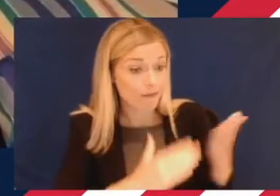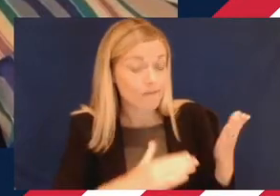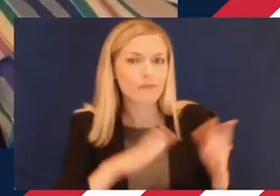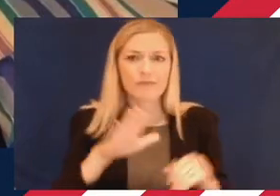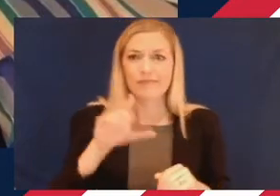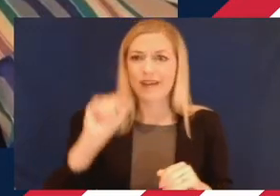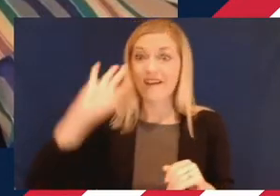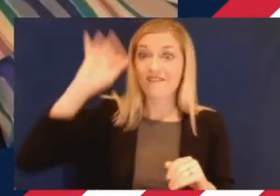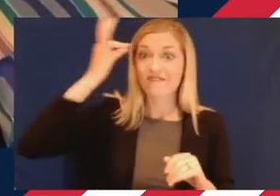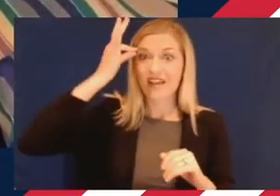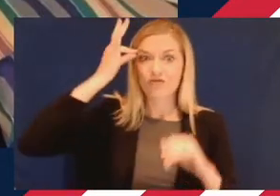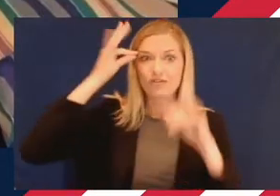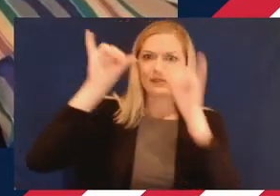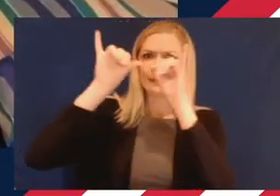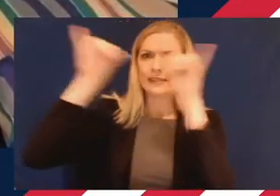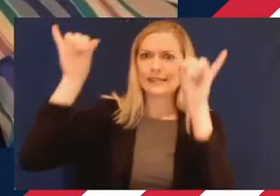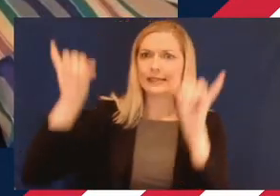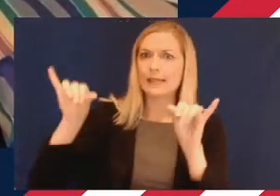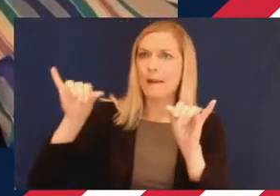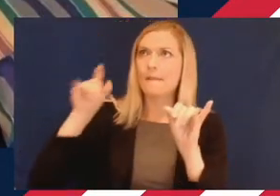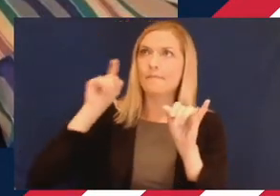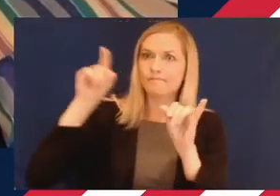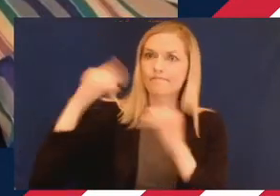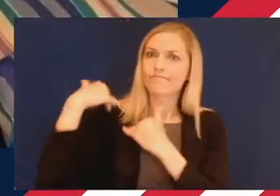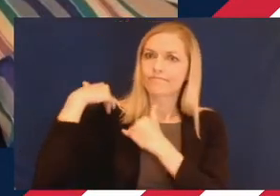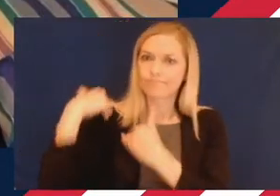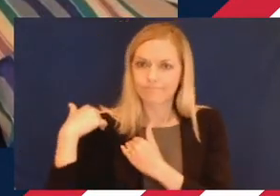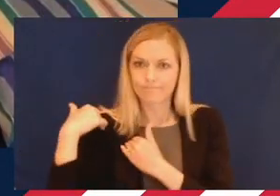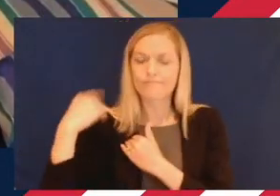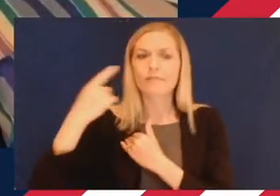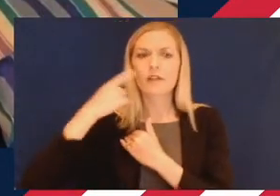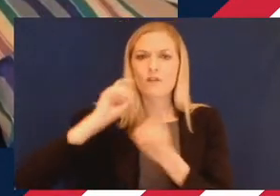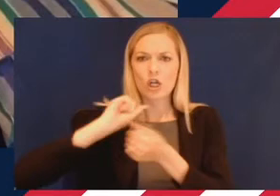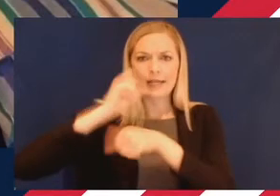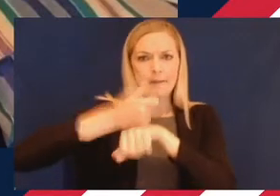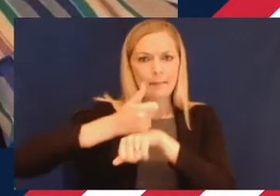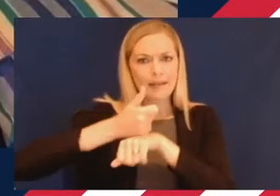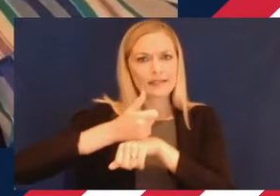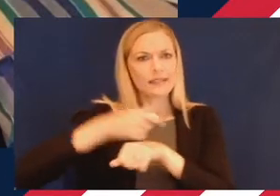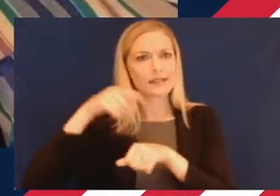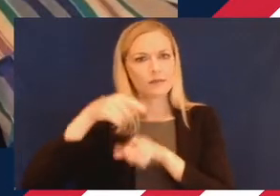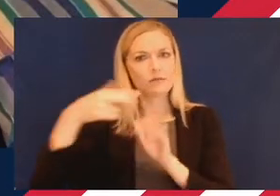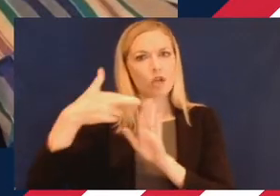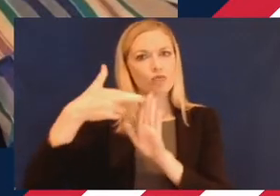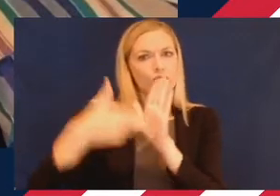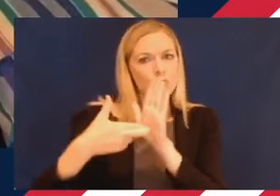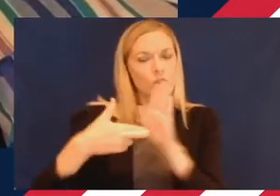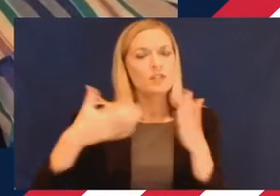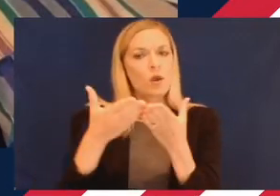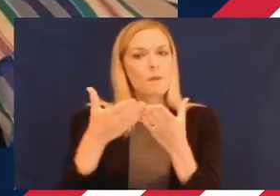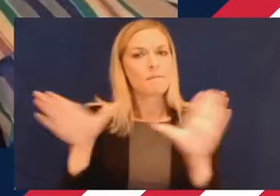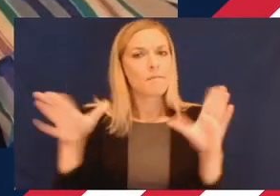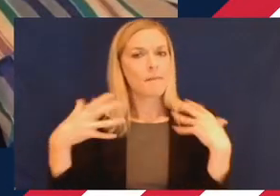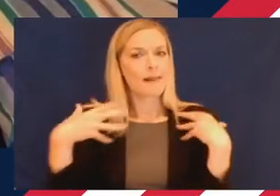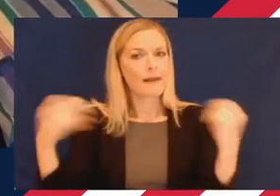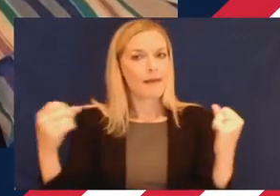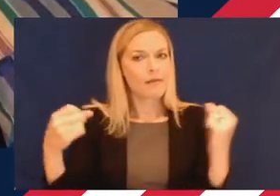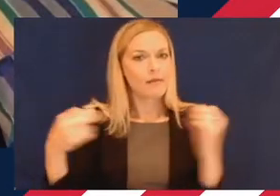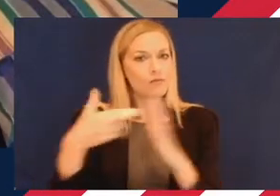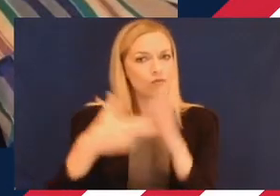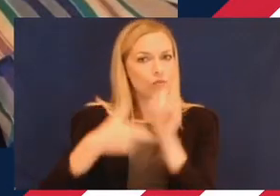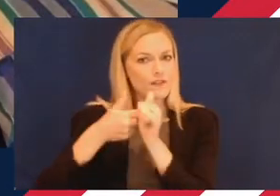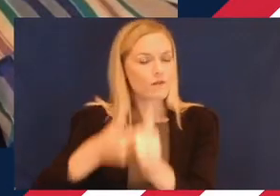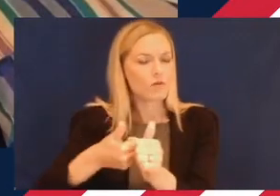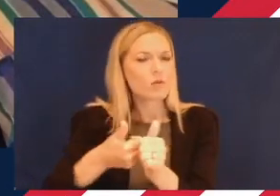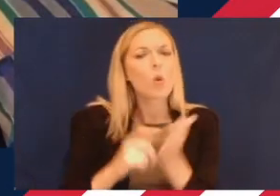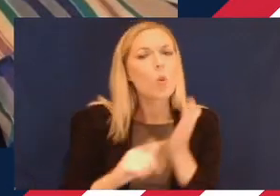are the ones tasked for implementing our public health measures. What do you think the federal government can do much